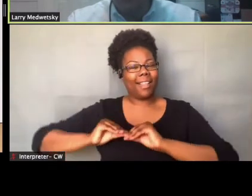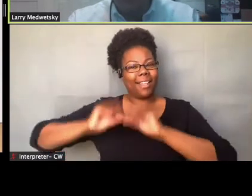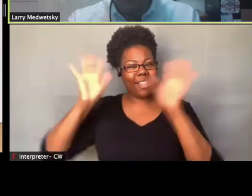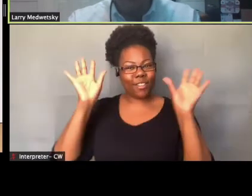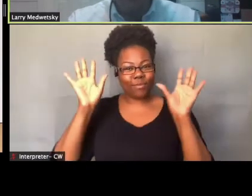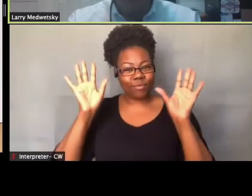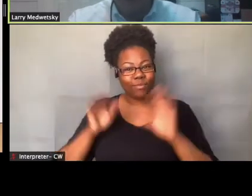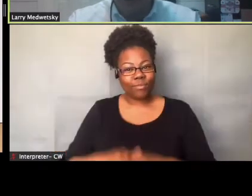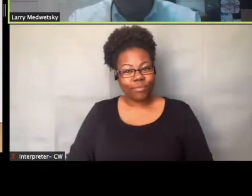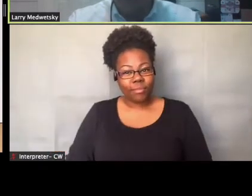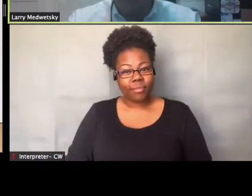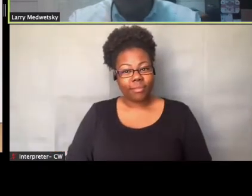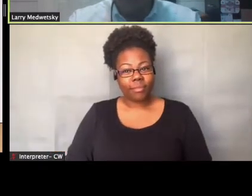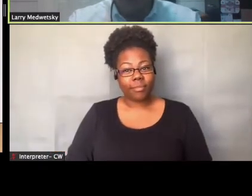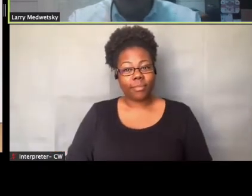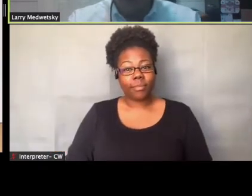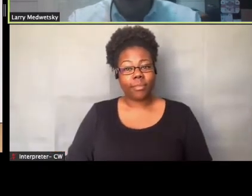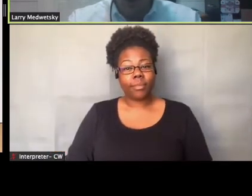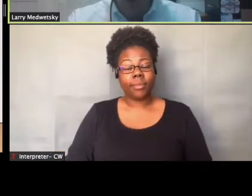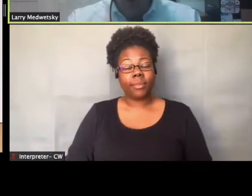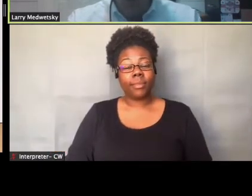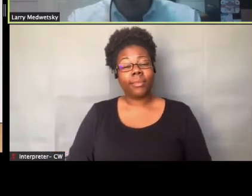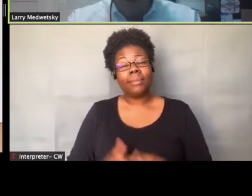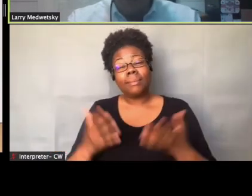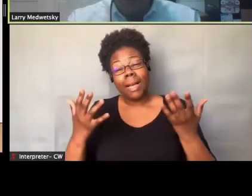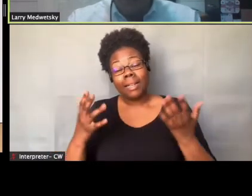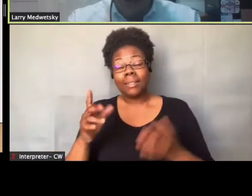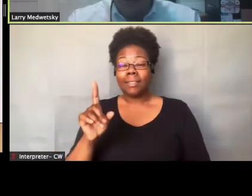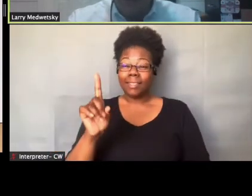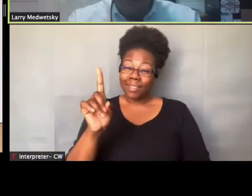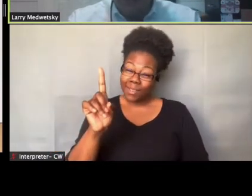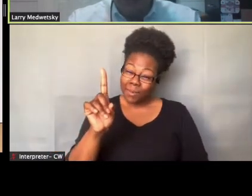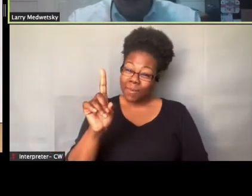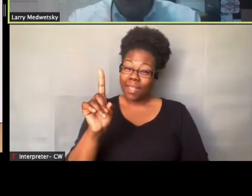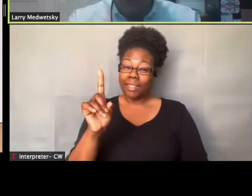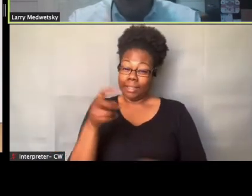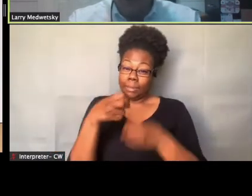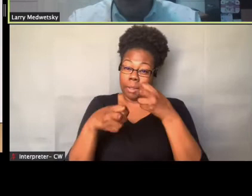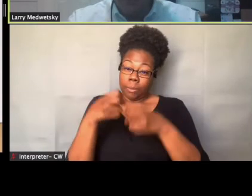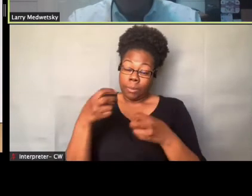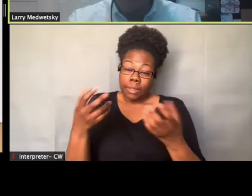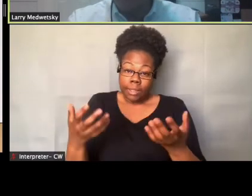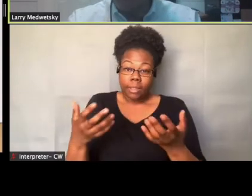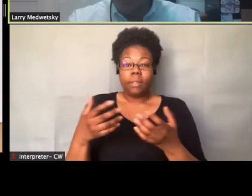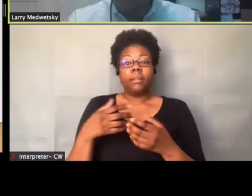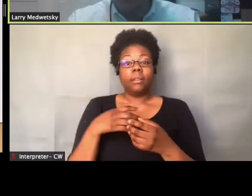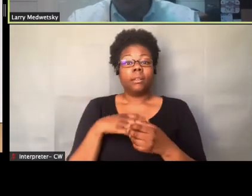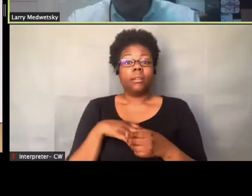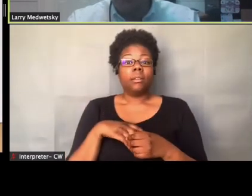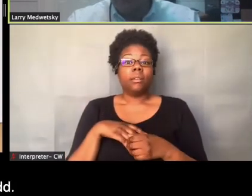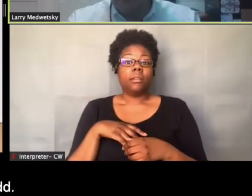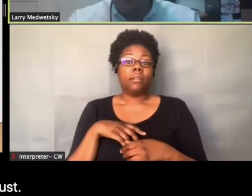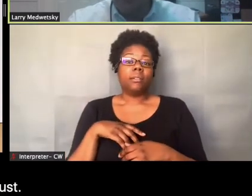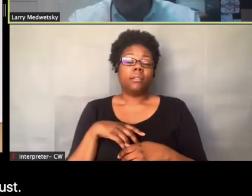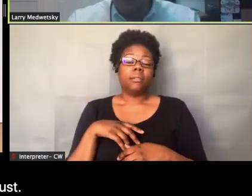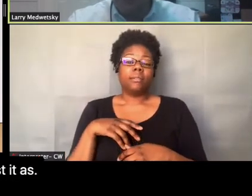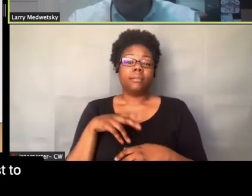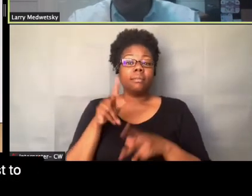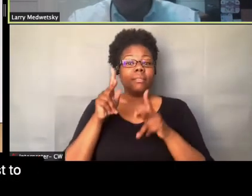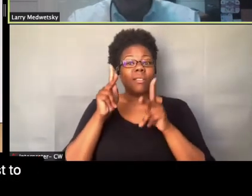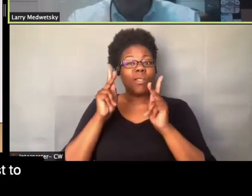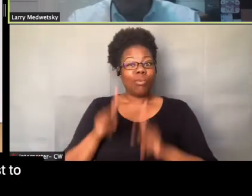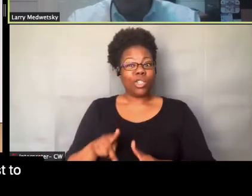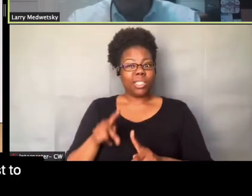However, there's our caveat. One, it can take the listener much time to adjust to the speech